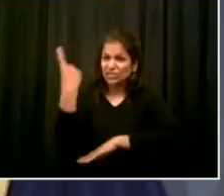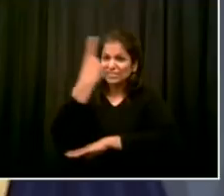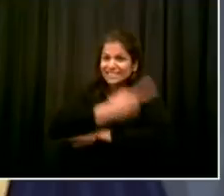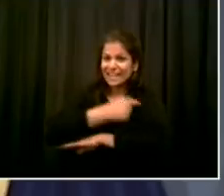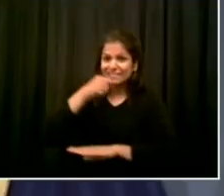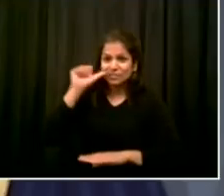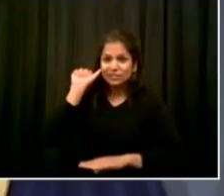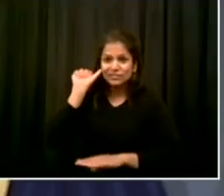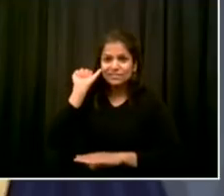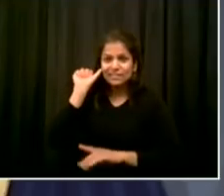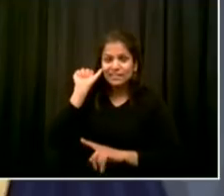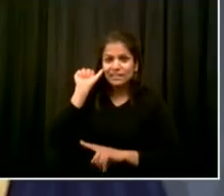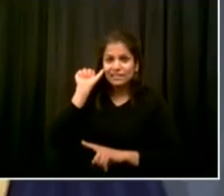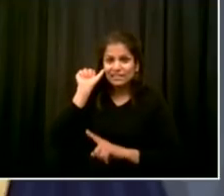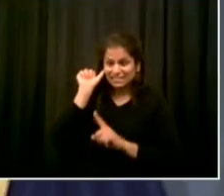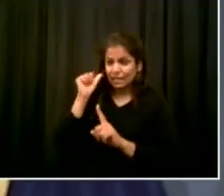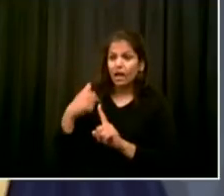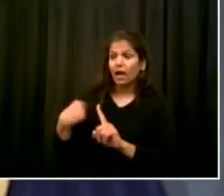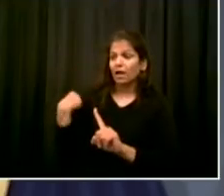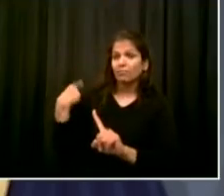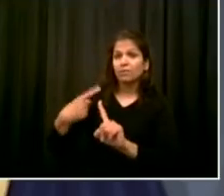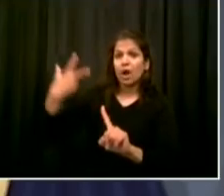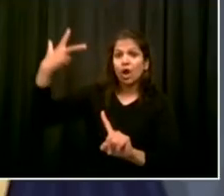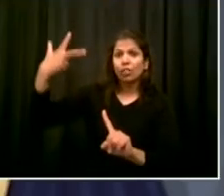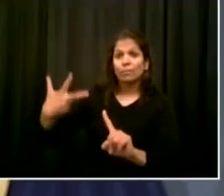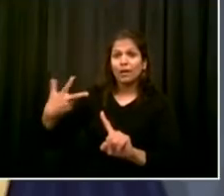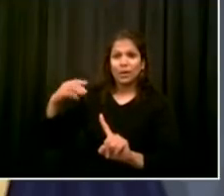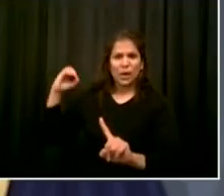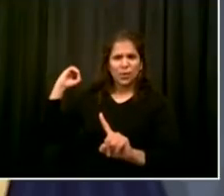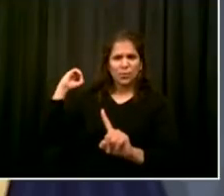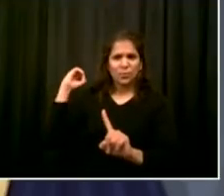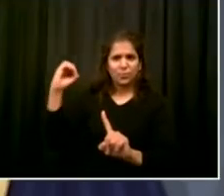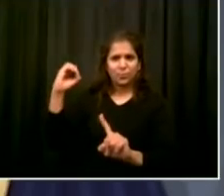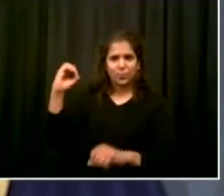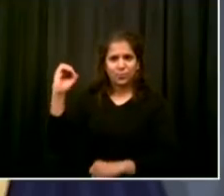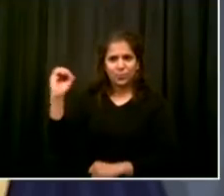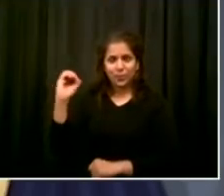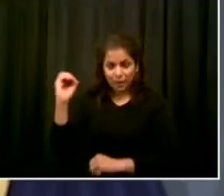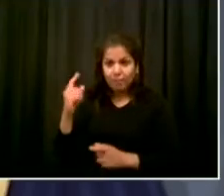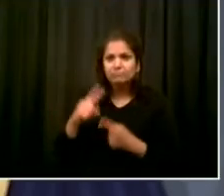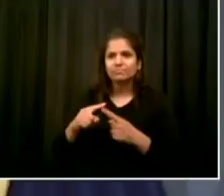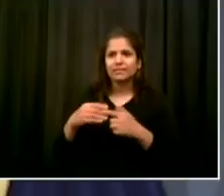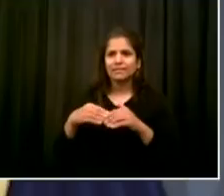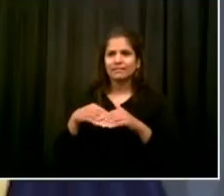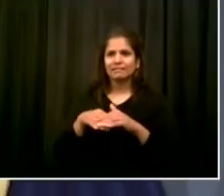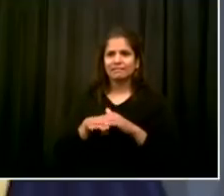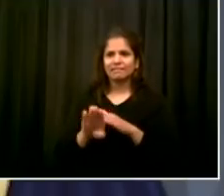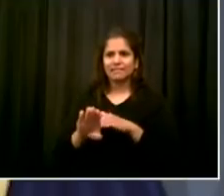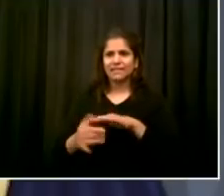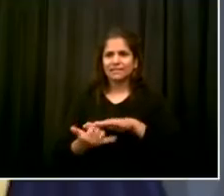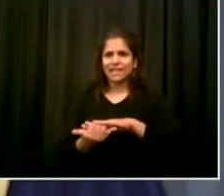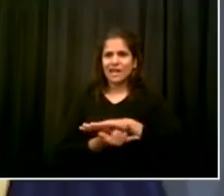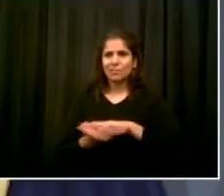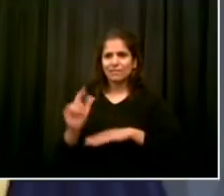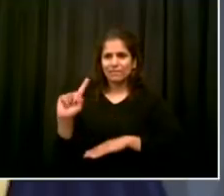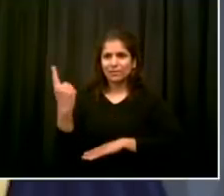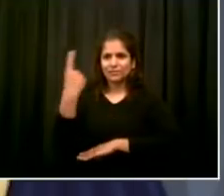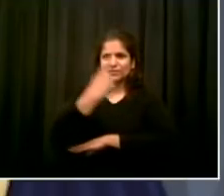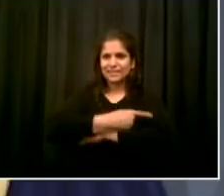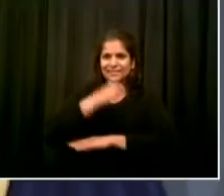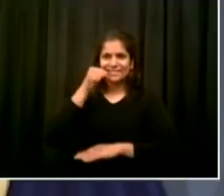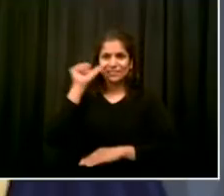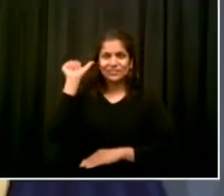time, was empty trains and empty streets. The question is, are people just